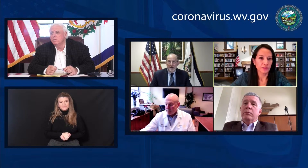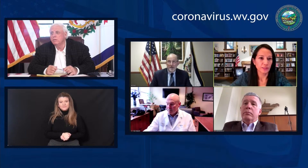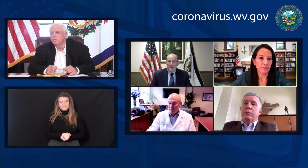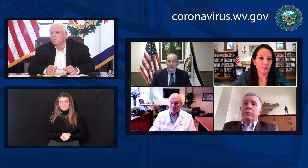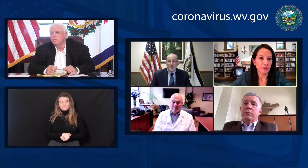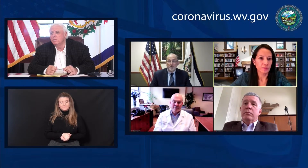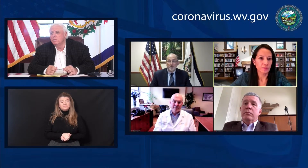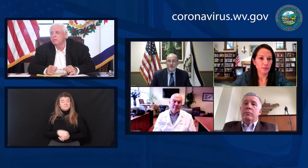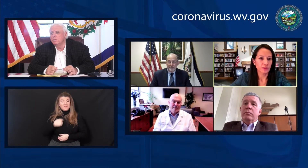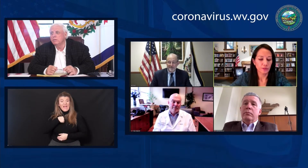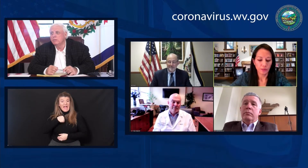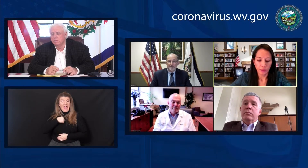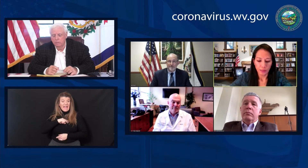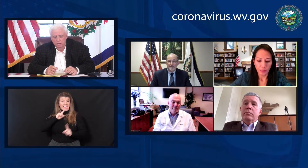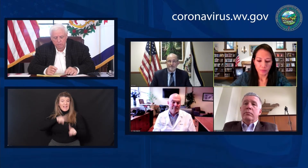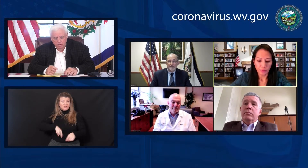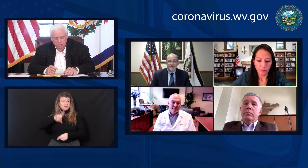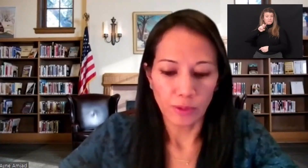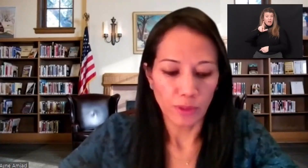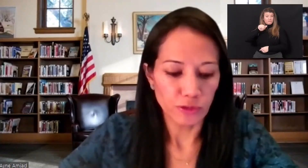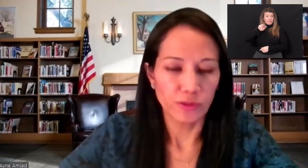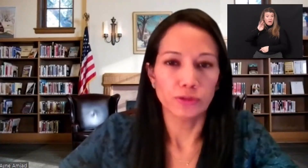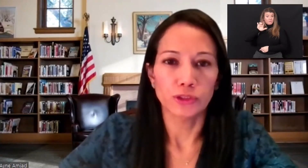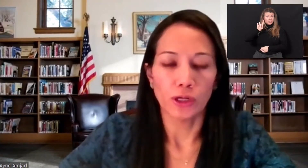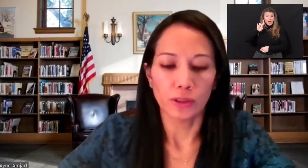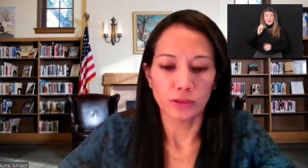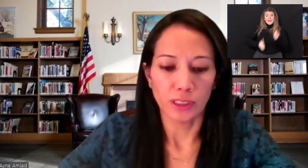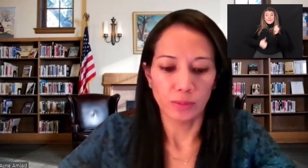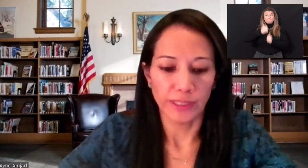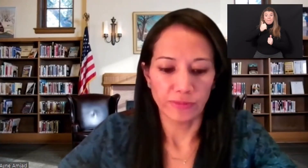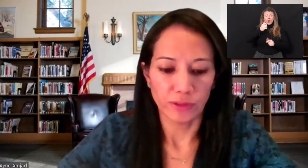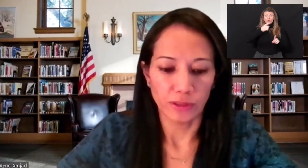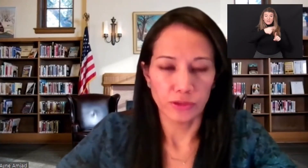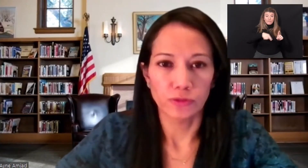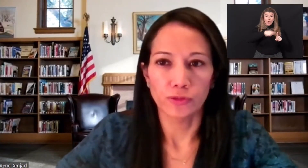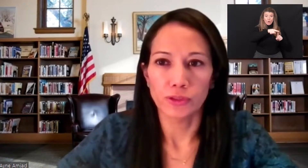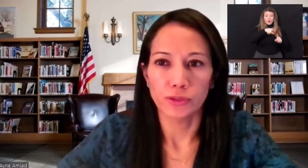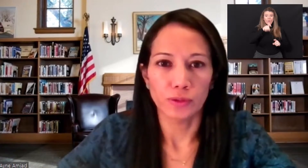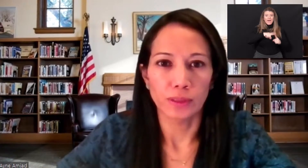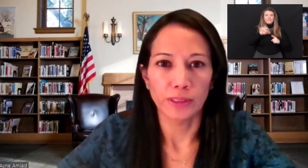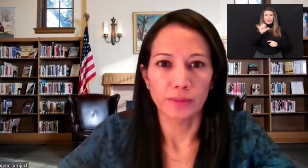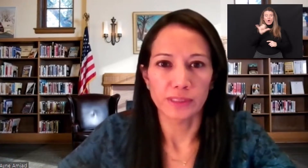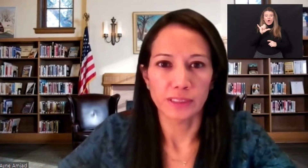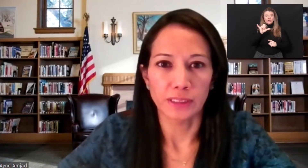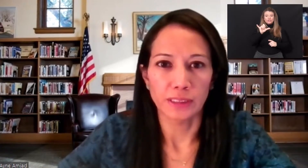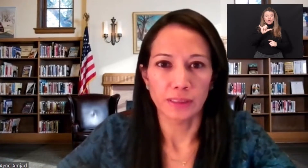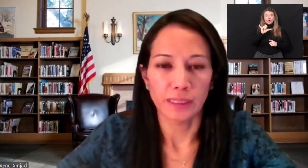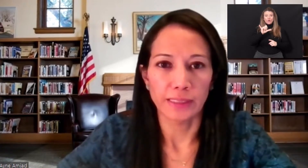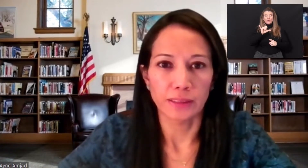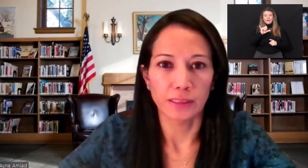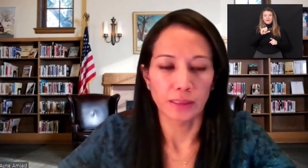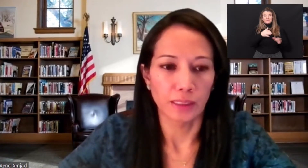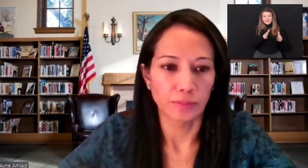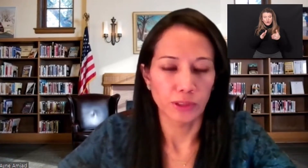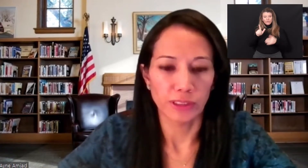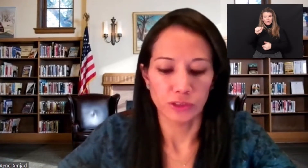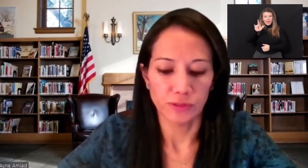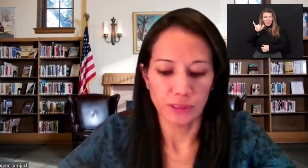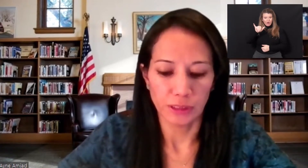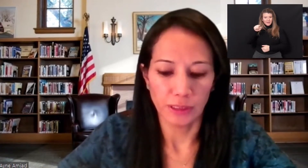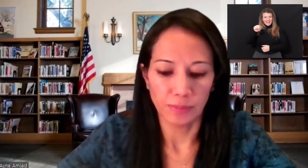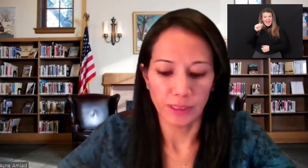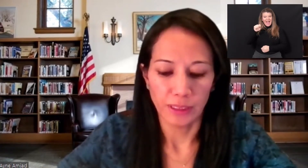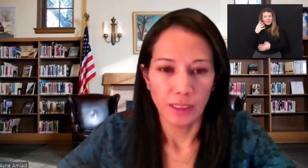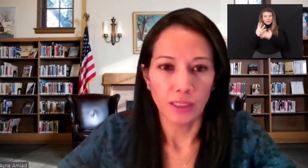I'll answer that, Governor. Most of those, Charles, we'd have to also defer to Larry Messina at the